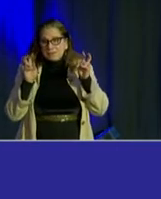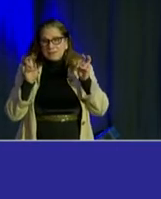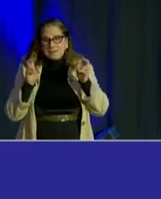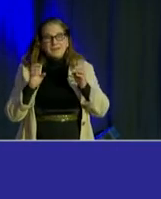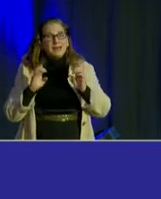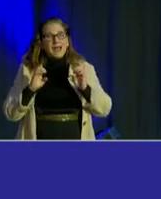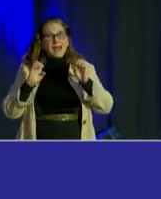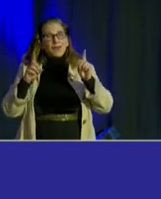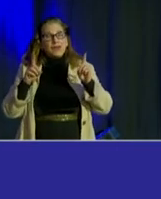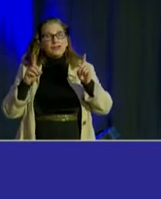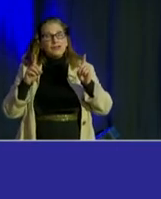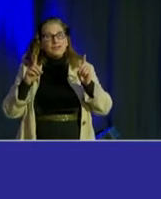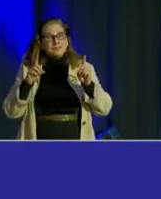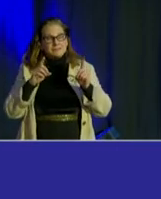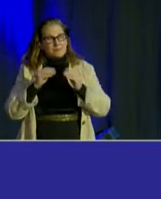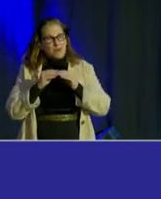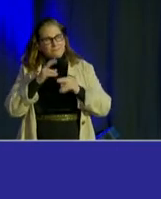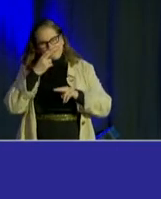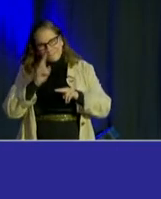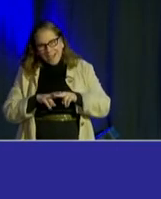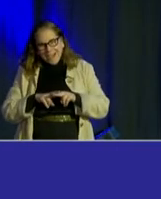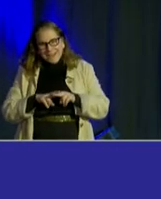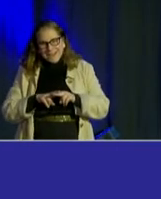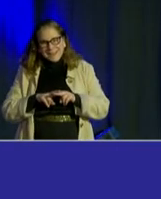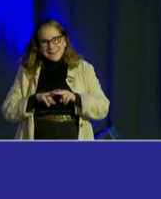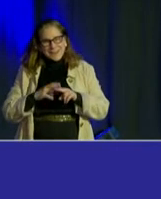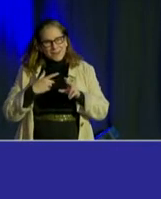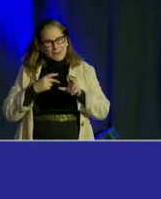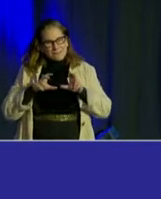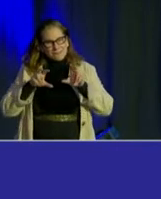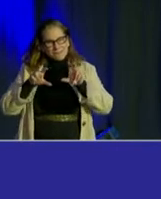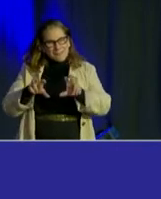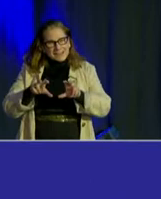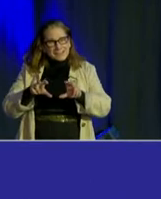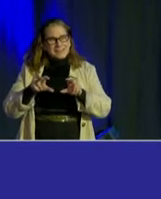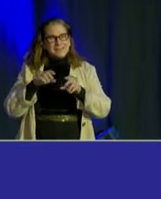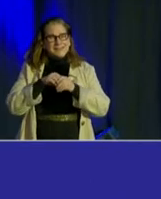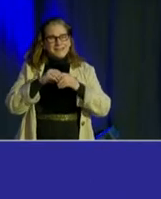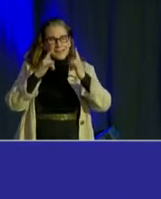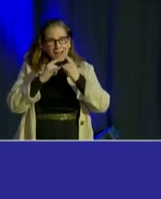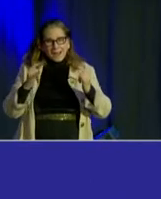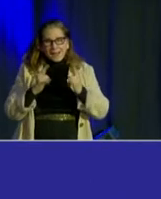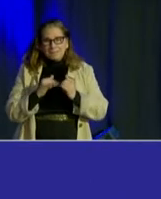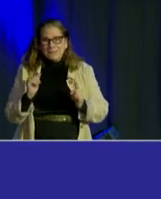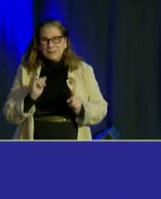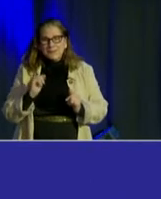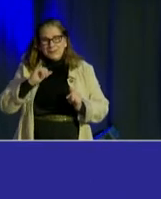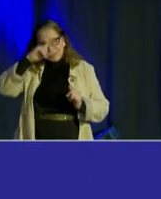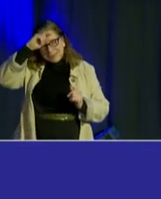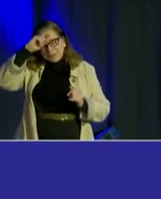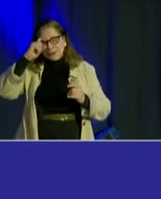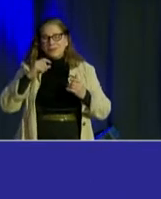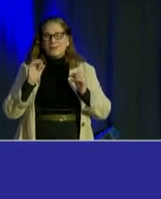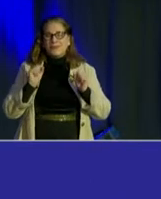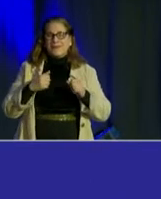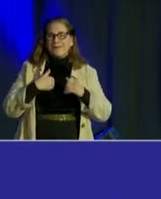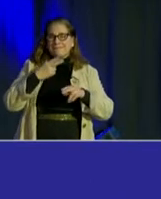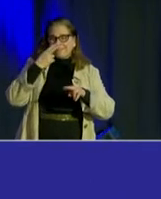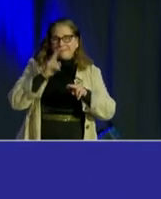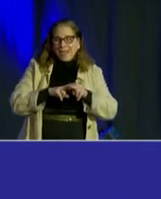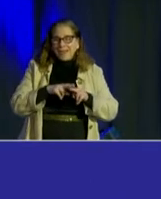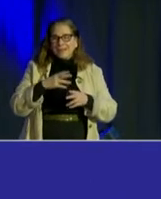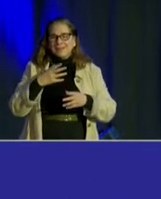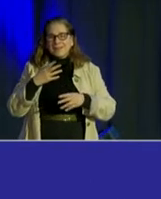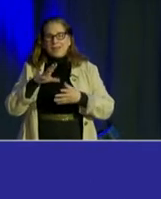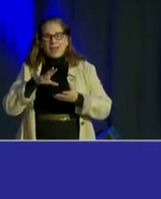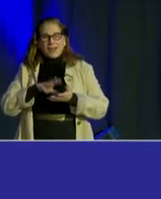invest in our camps so that we continue our summer recreation and learning, in our parks and our rec